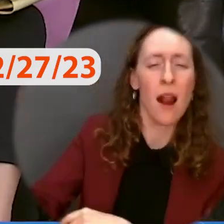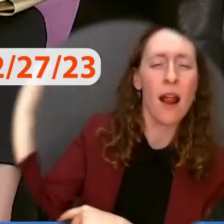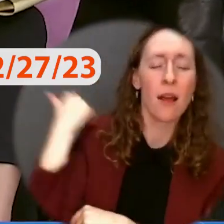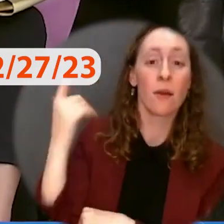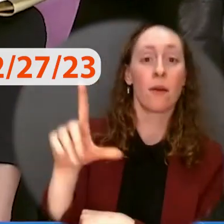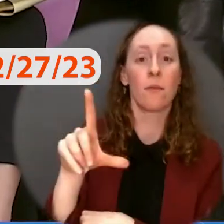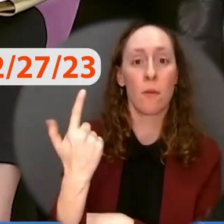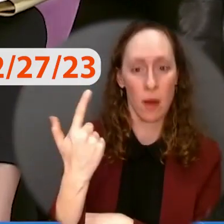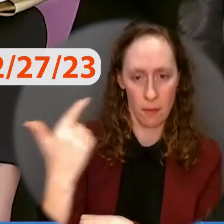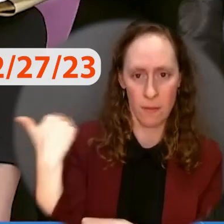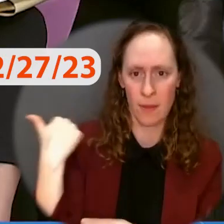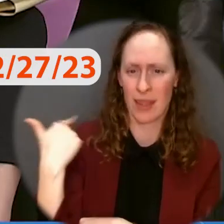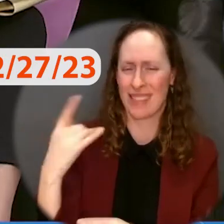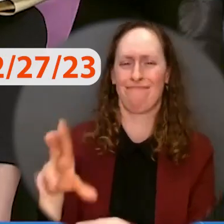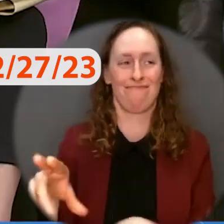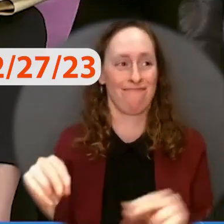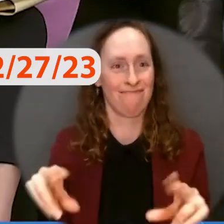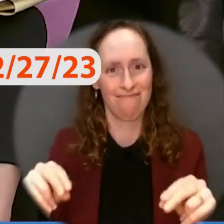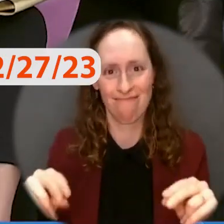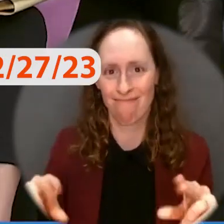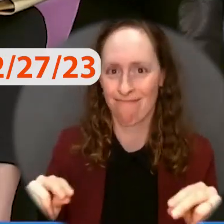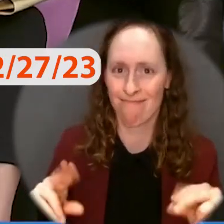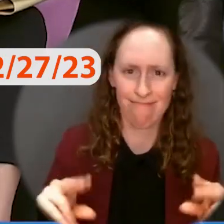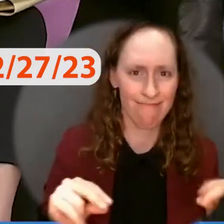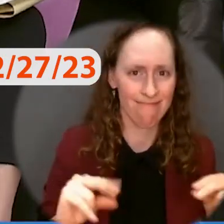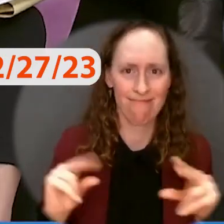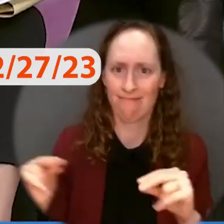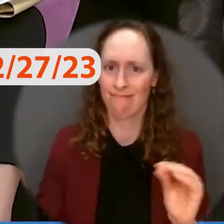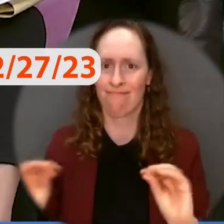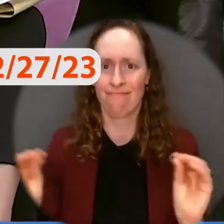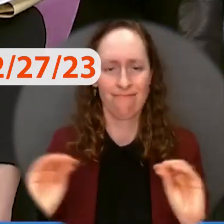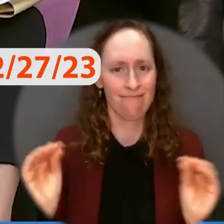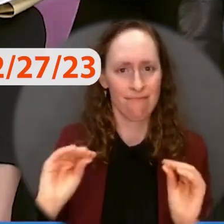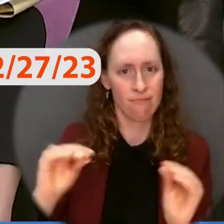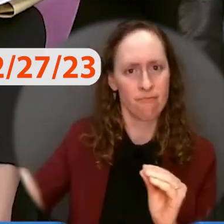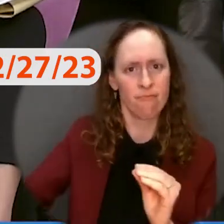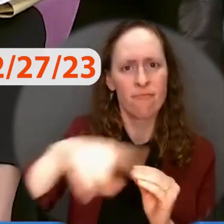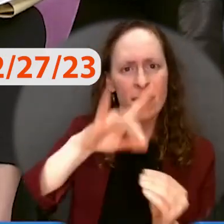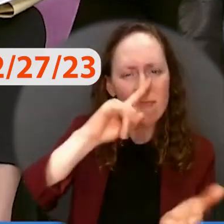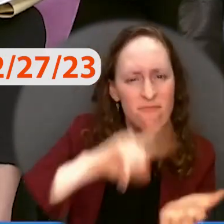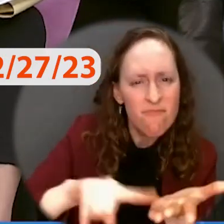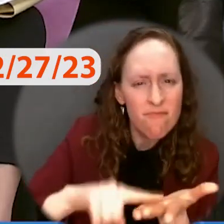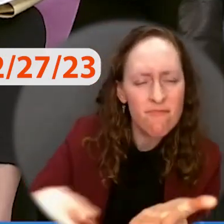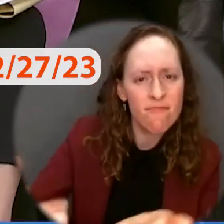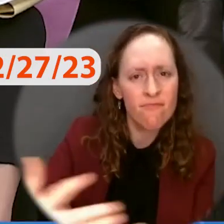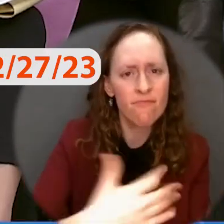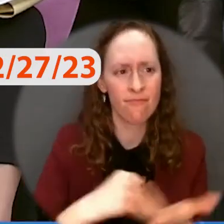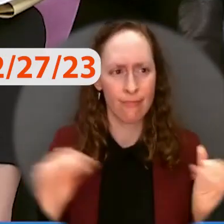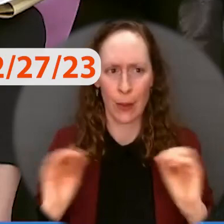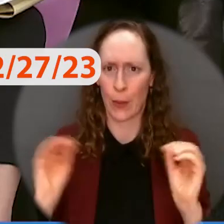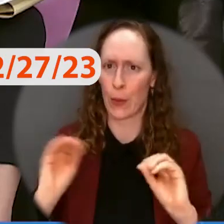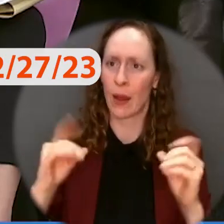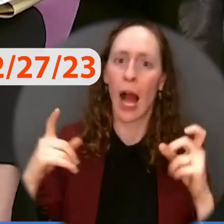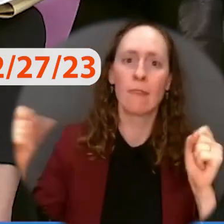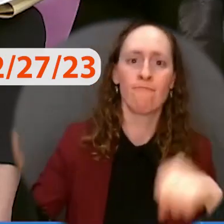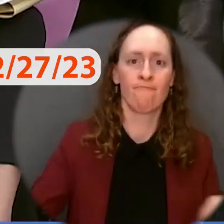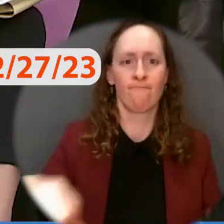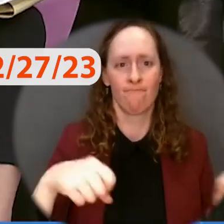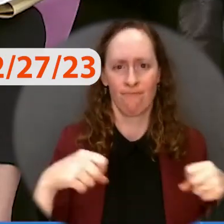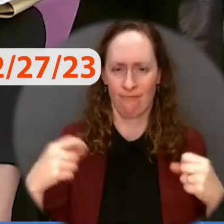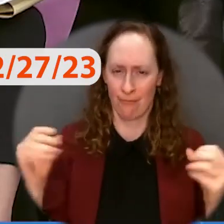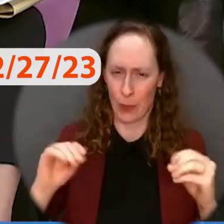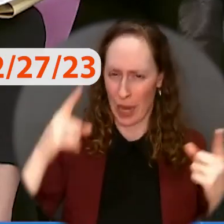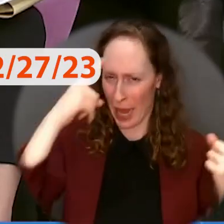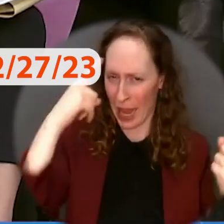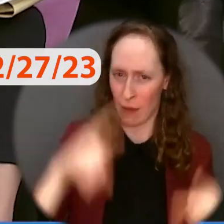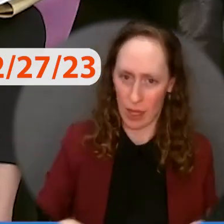where COVID came from. Without revealing sensitive information, has the IC gathered new information, new